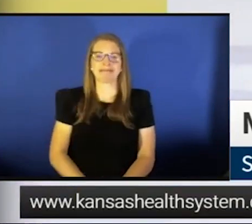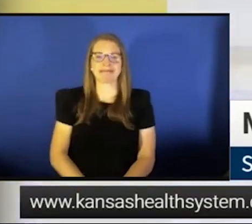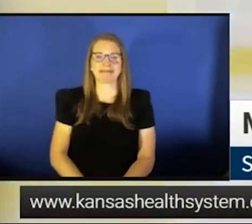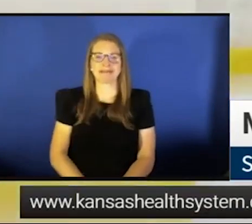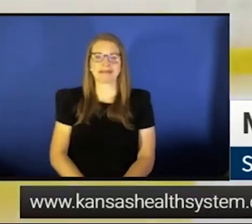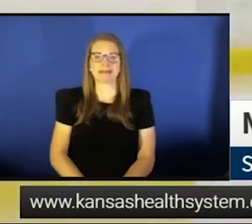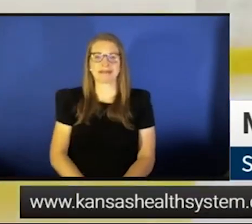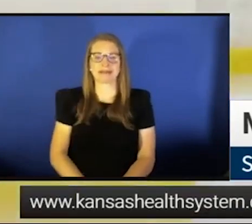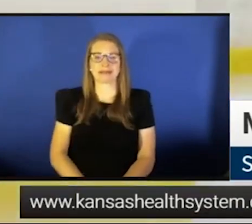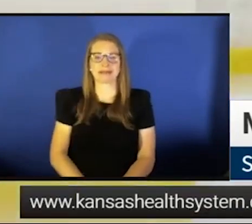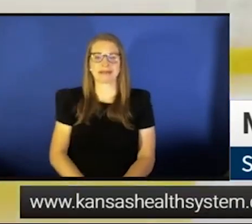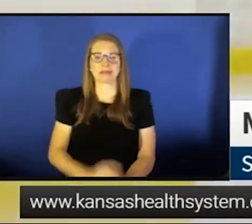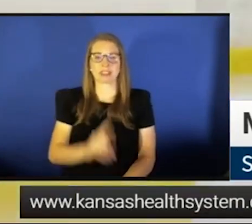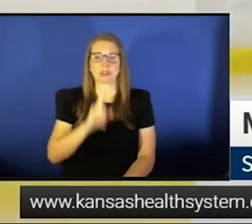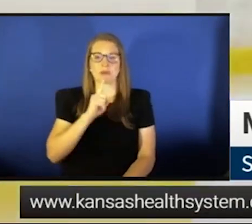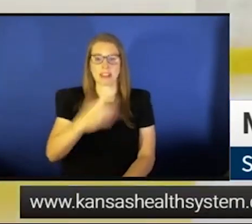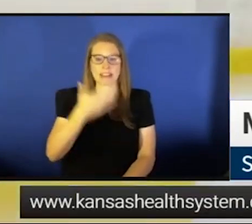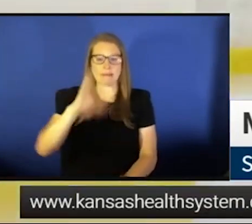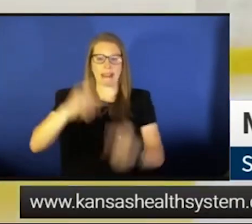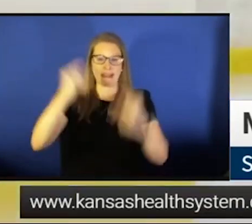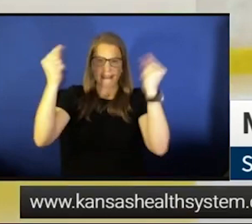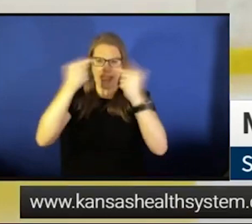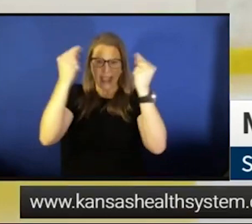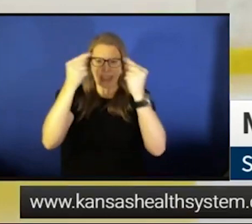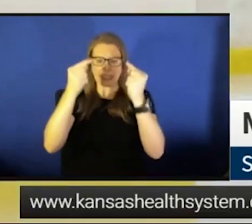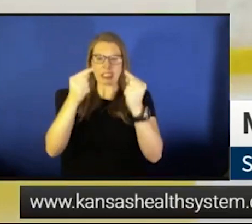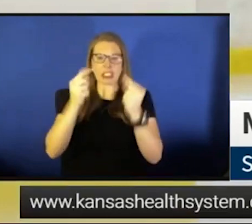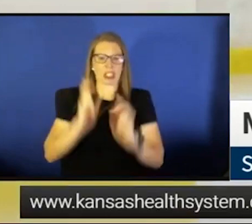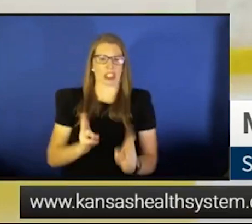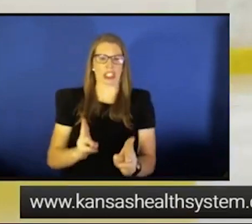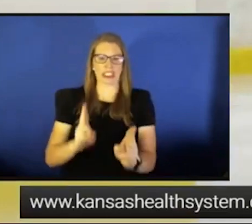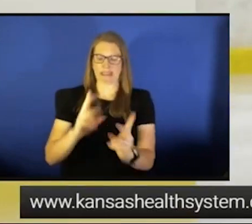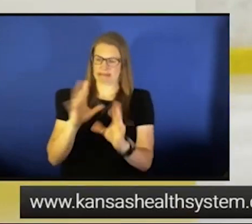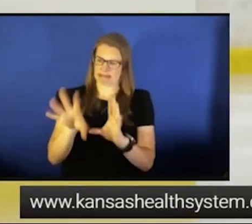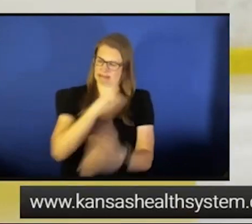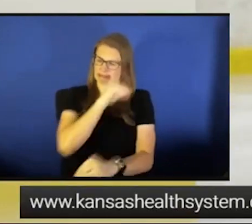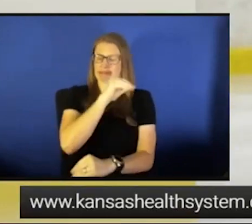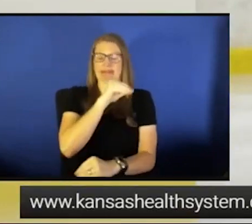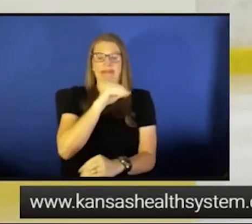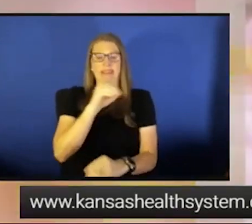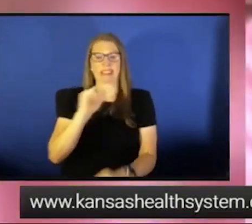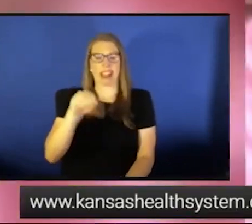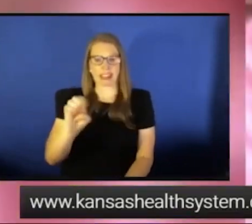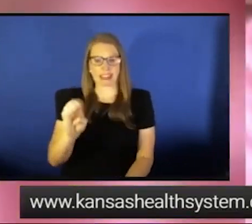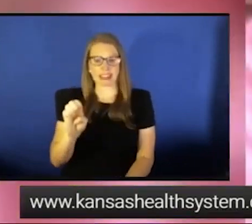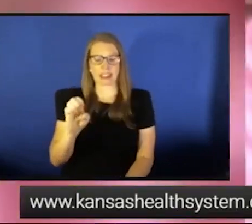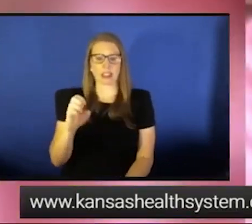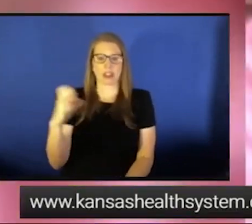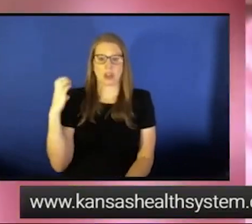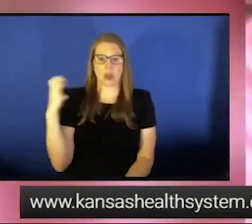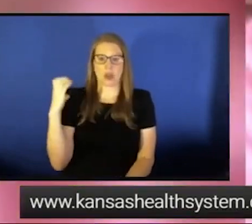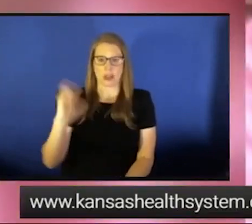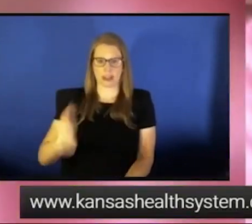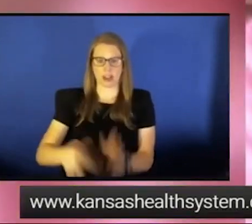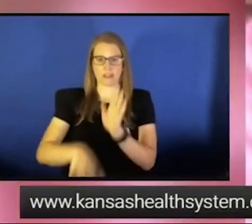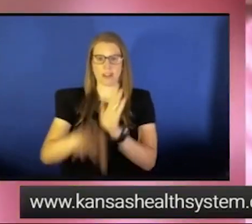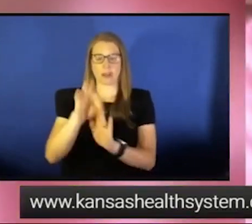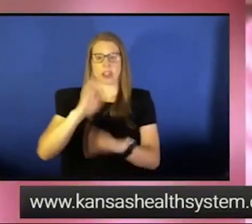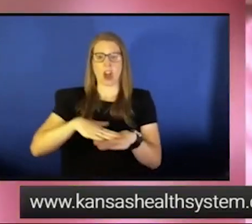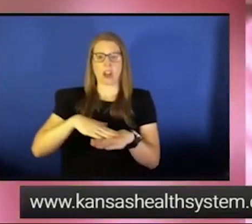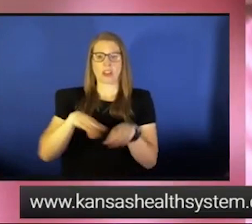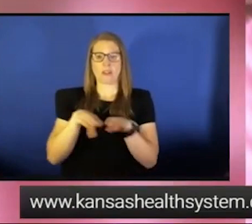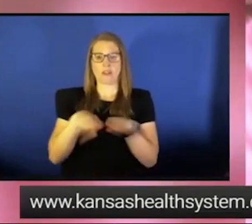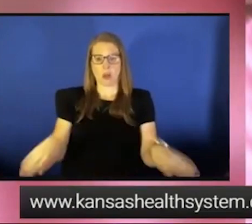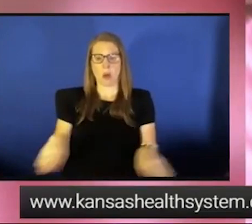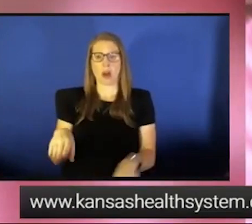got a really bad headache. So I rushed off the ice. My friends and my coach later came in and found me on the floor of the locker room.